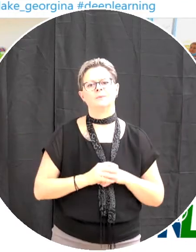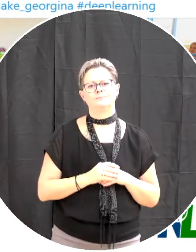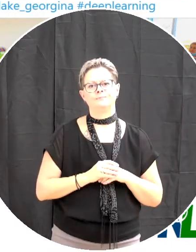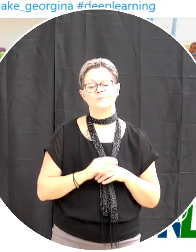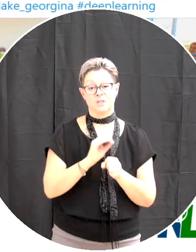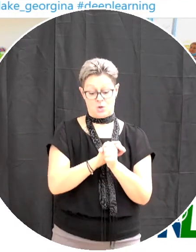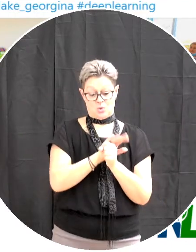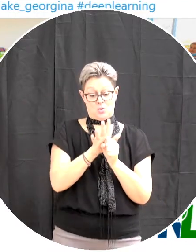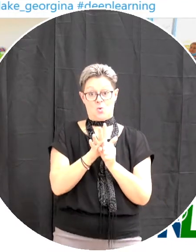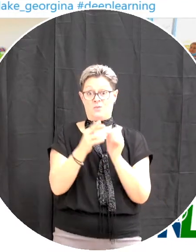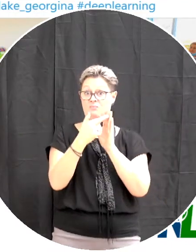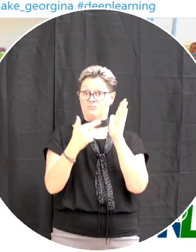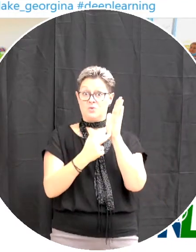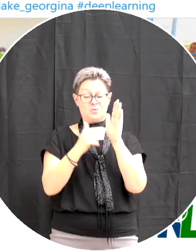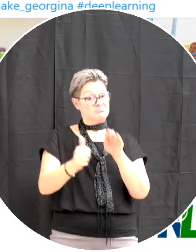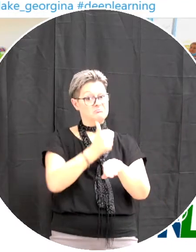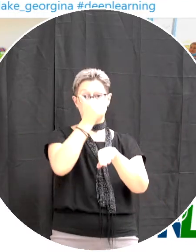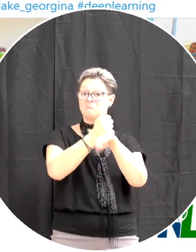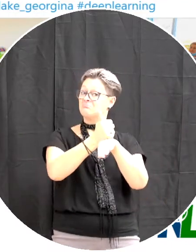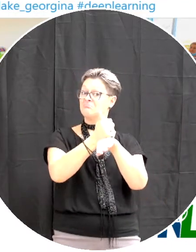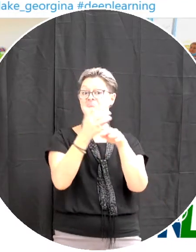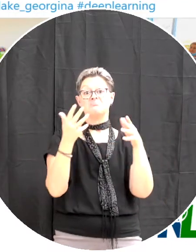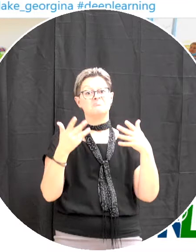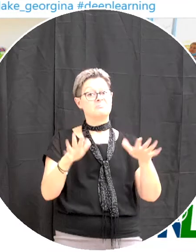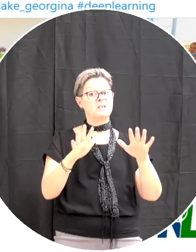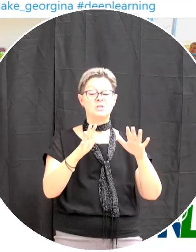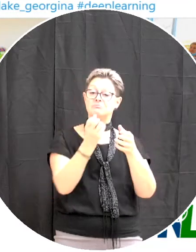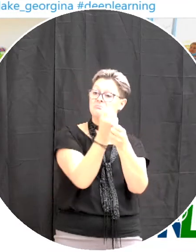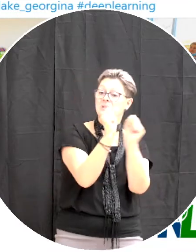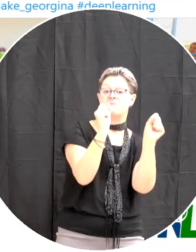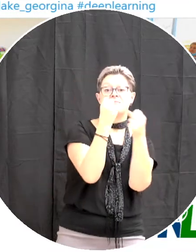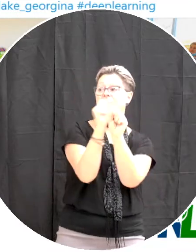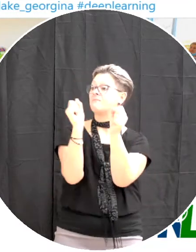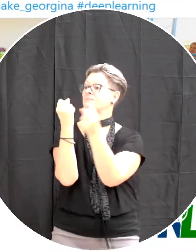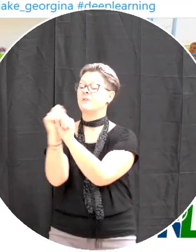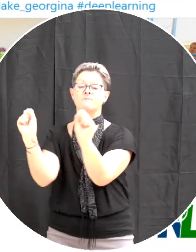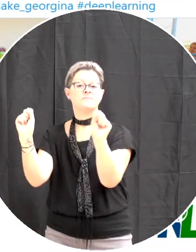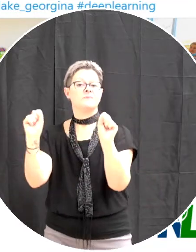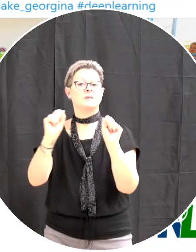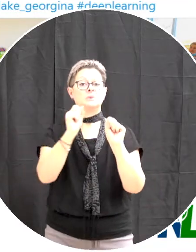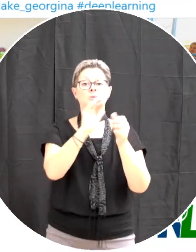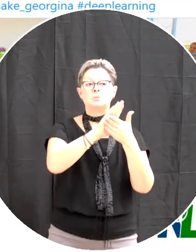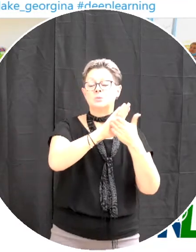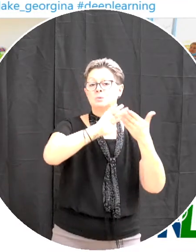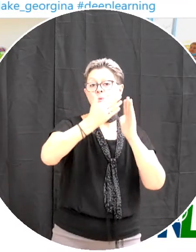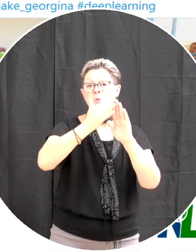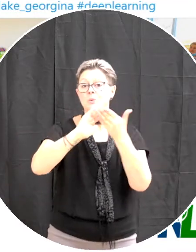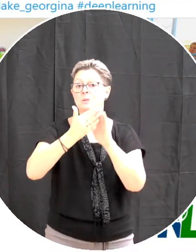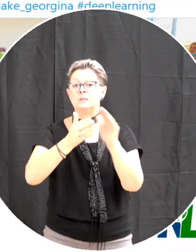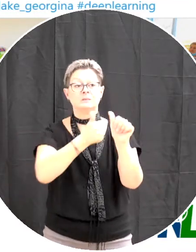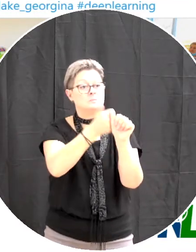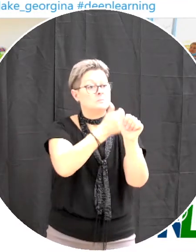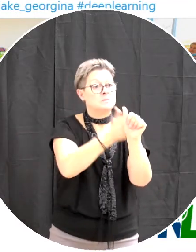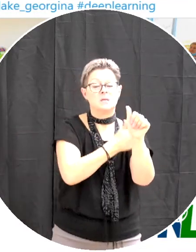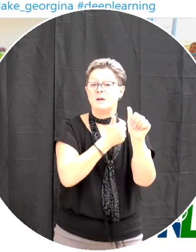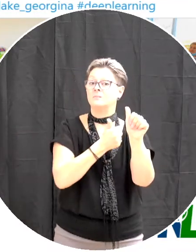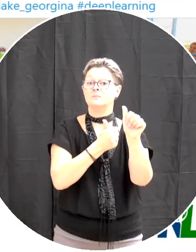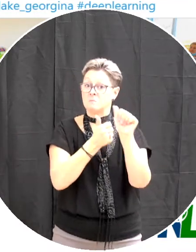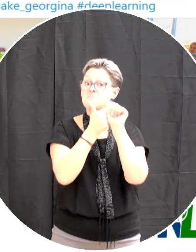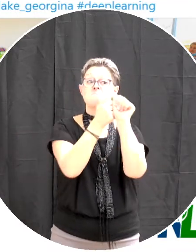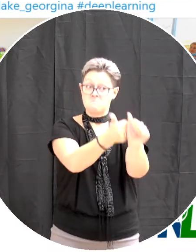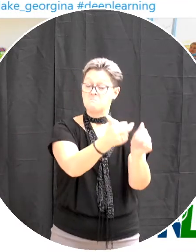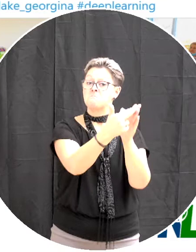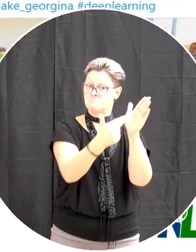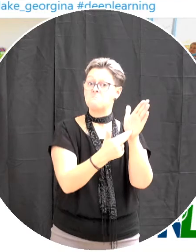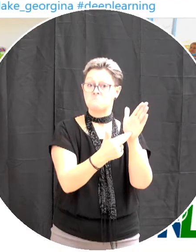COVID-19 protocols are in place to ensure the safety of all, and school communities are adhering